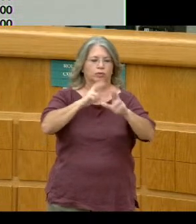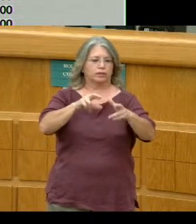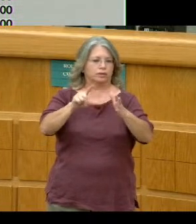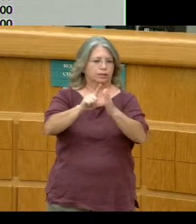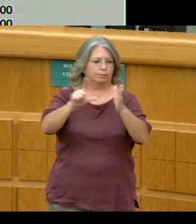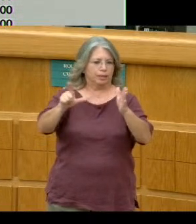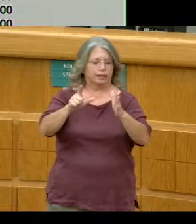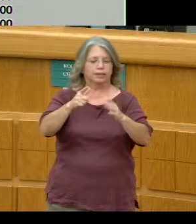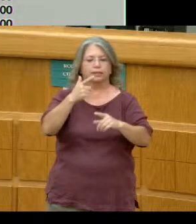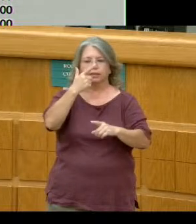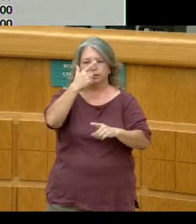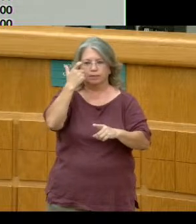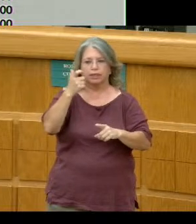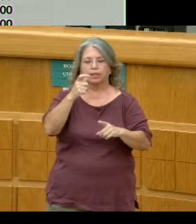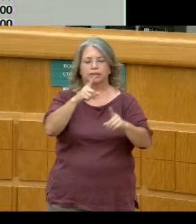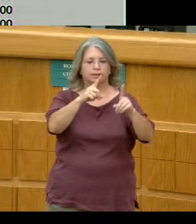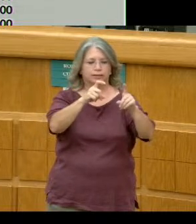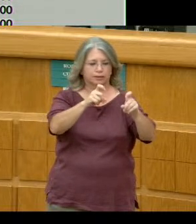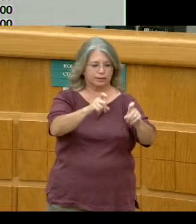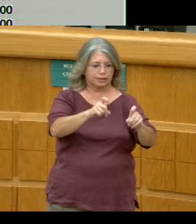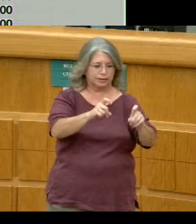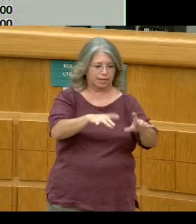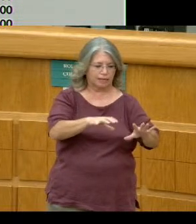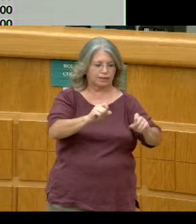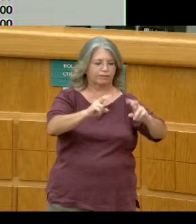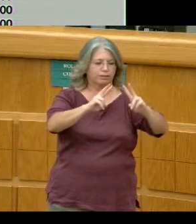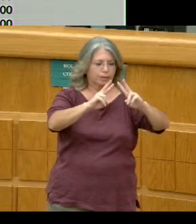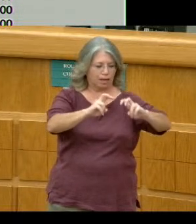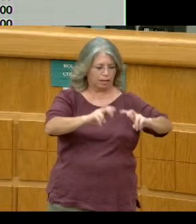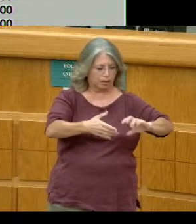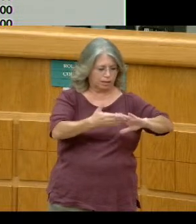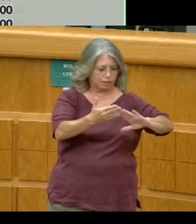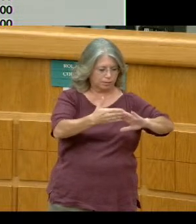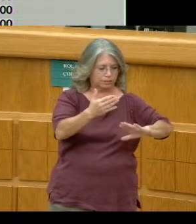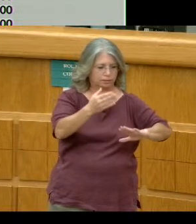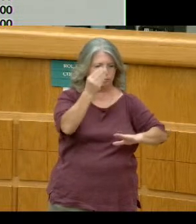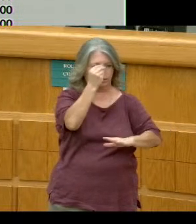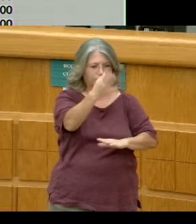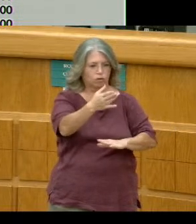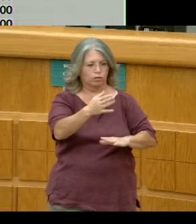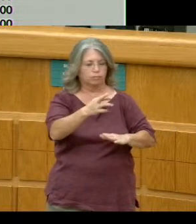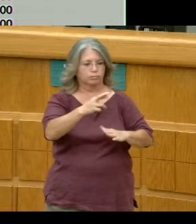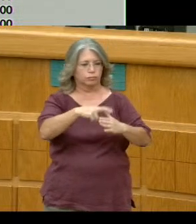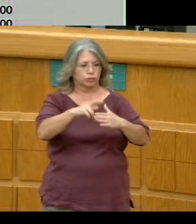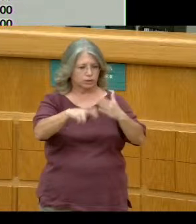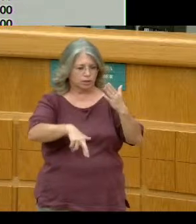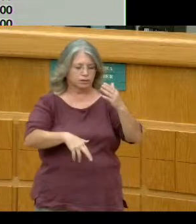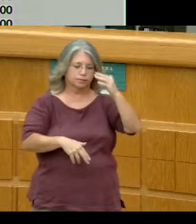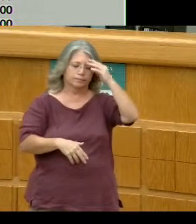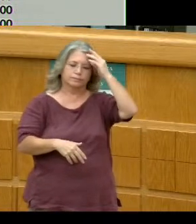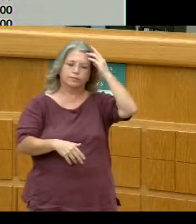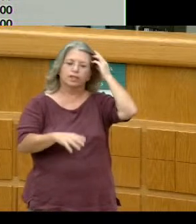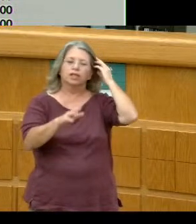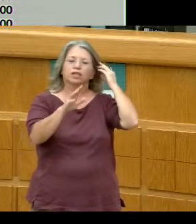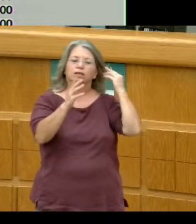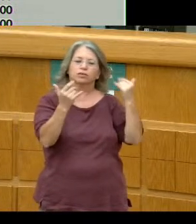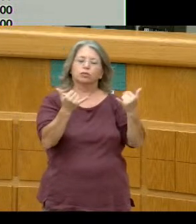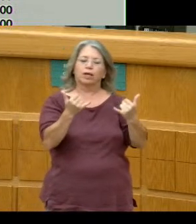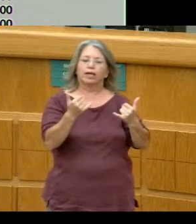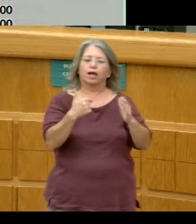immediately because the tests have to be run and the results have to be received. So 25% positive